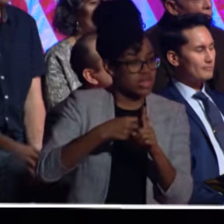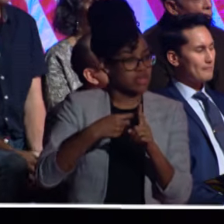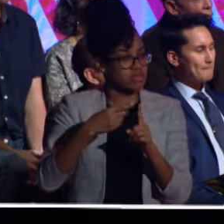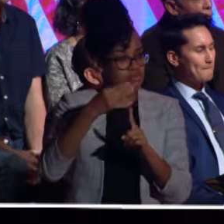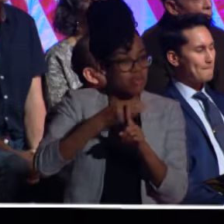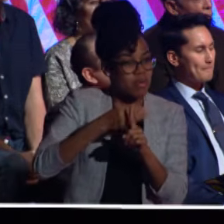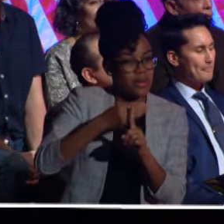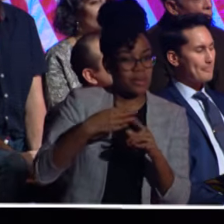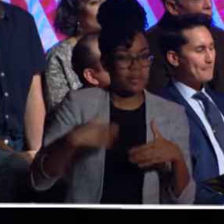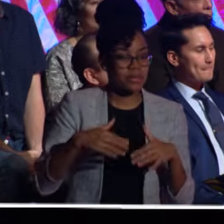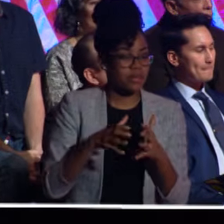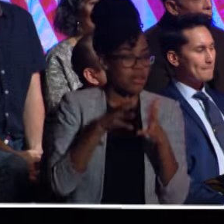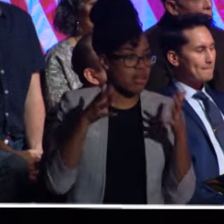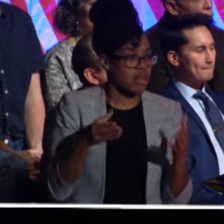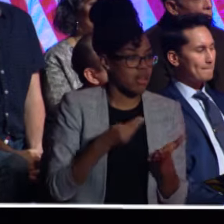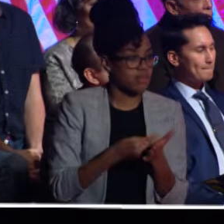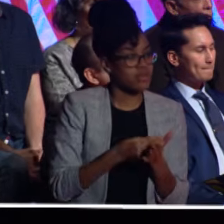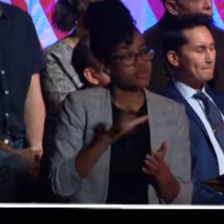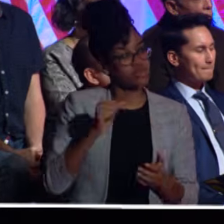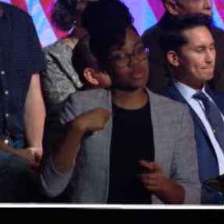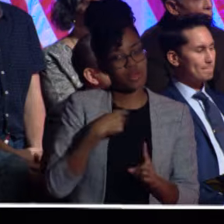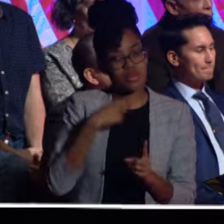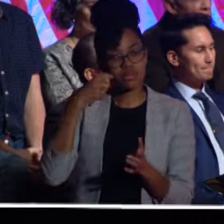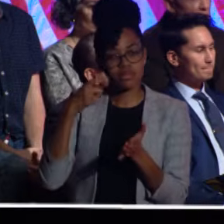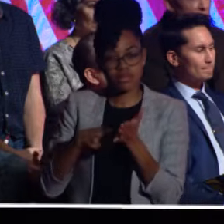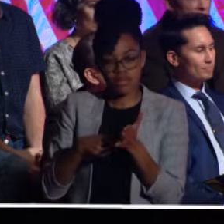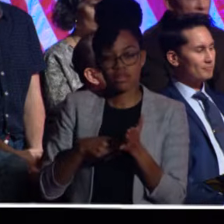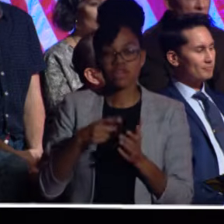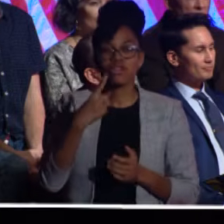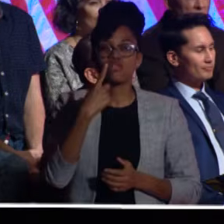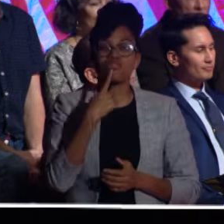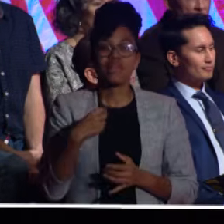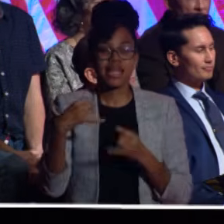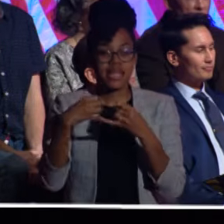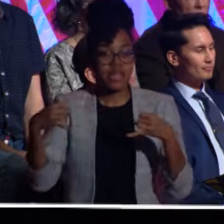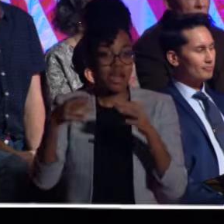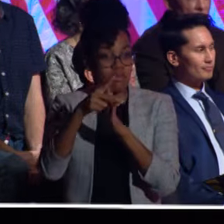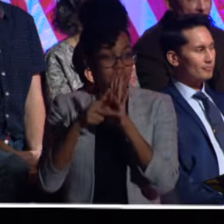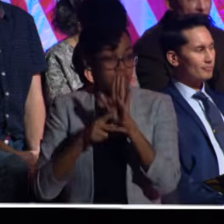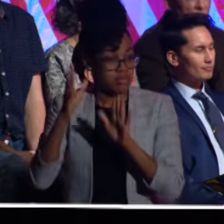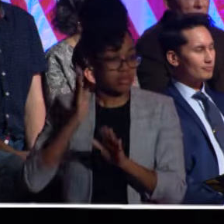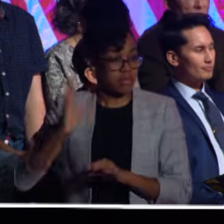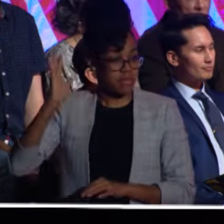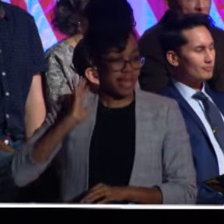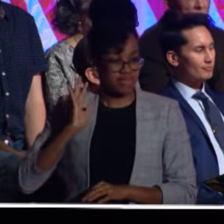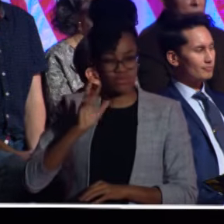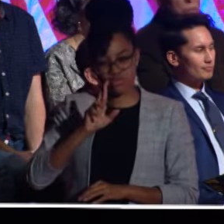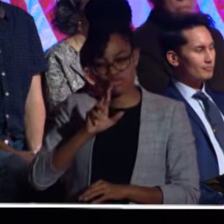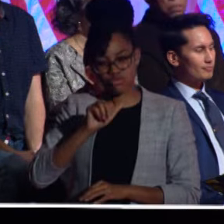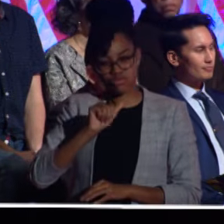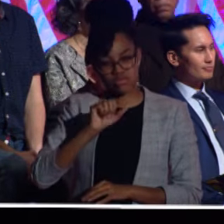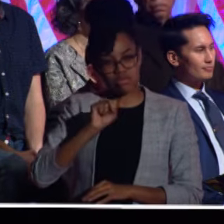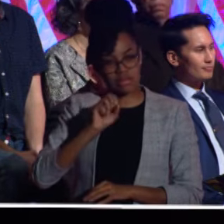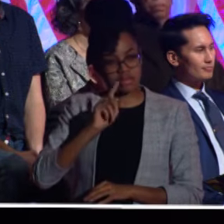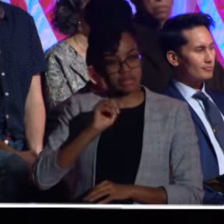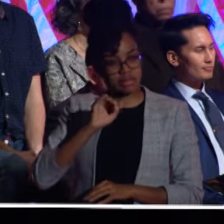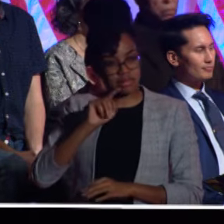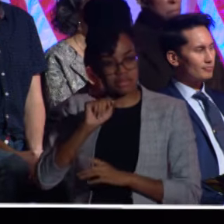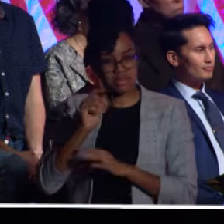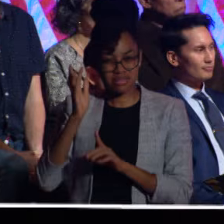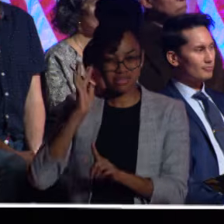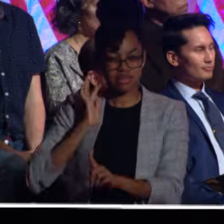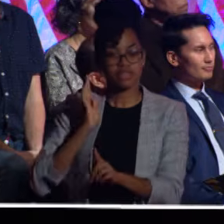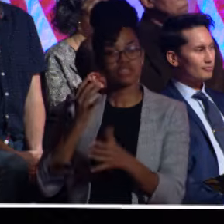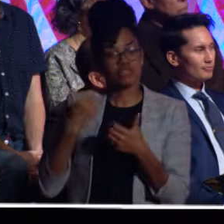that doesn't just acknowledge the racist redlining policies of the past, but actually takes steps to address